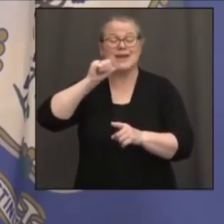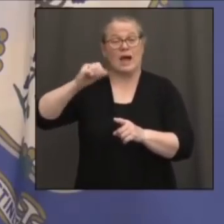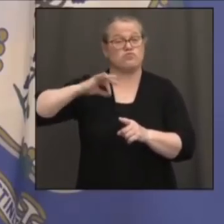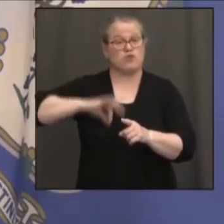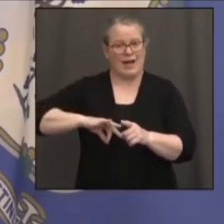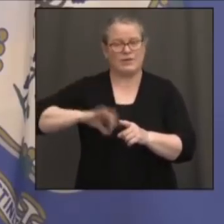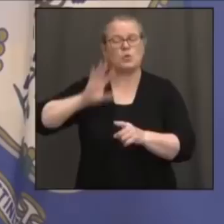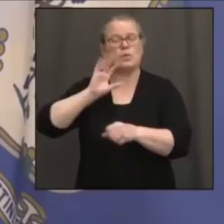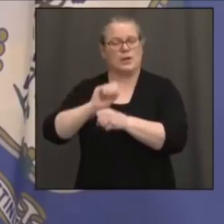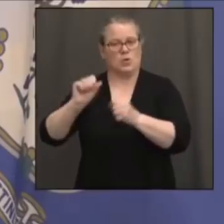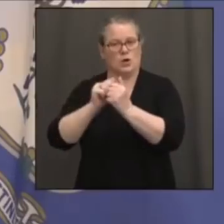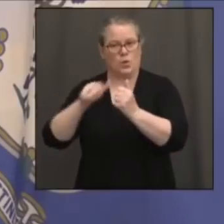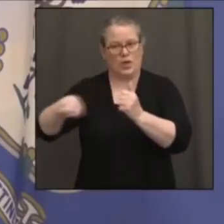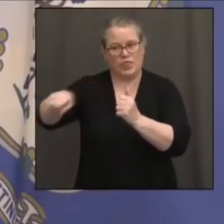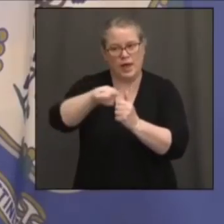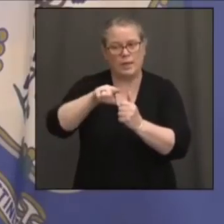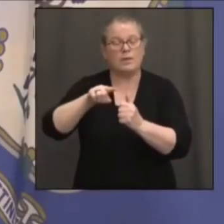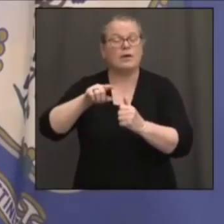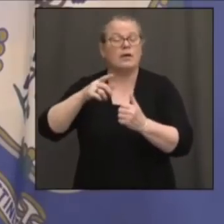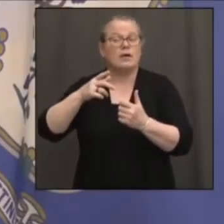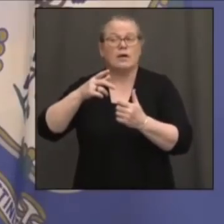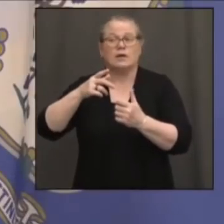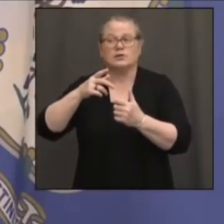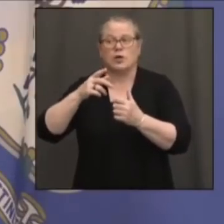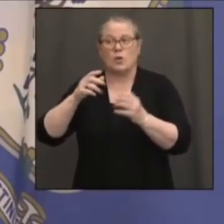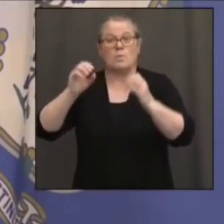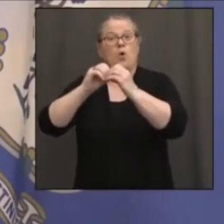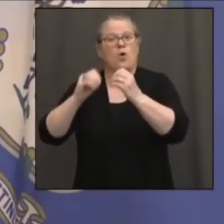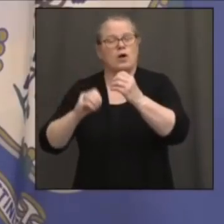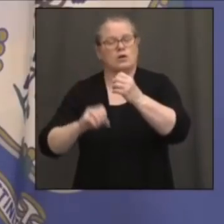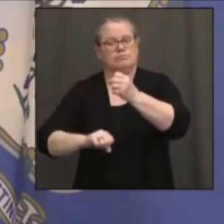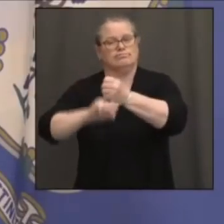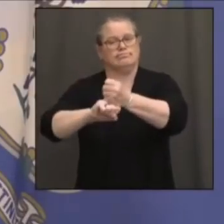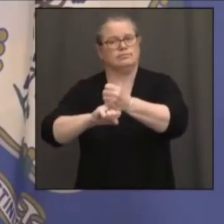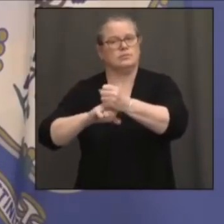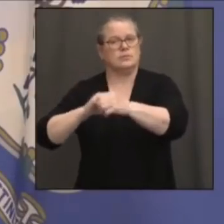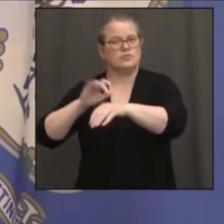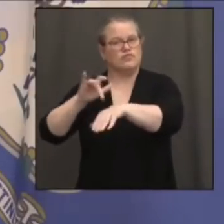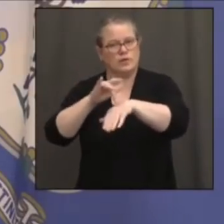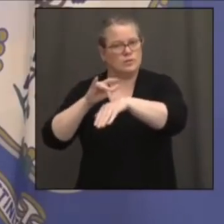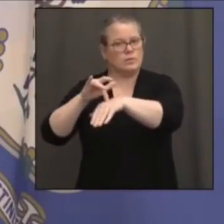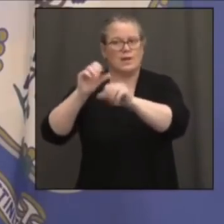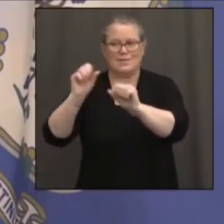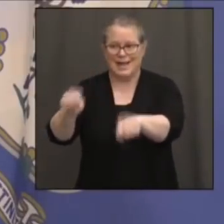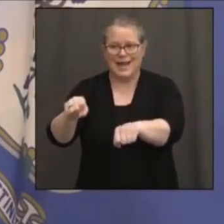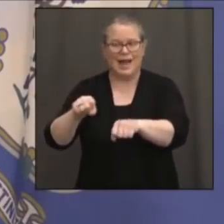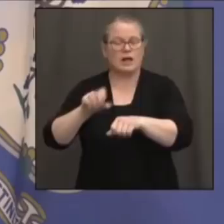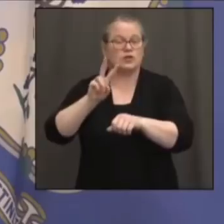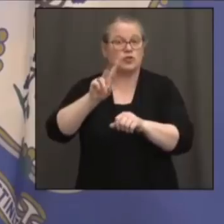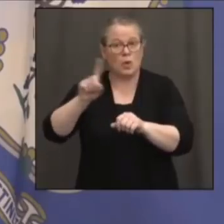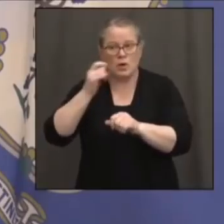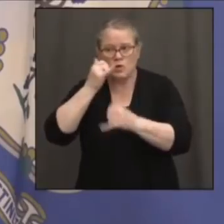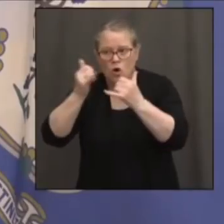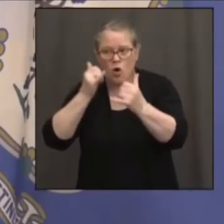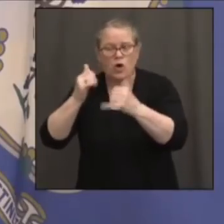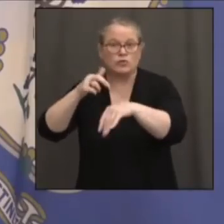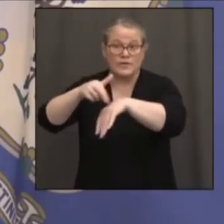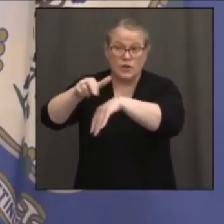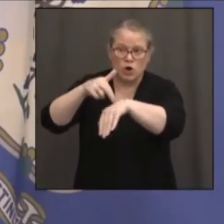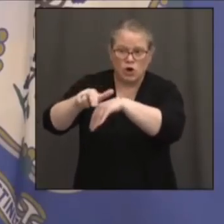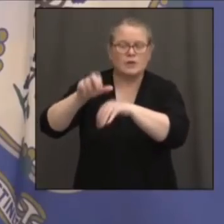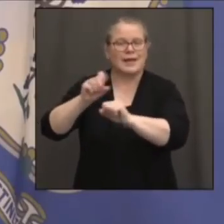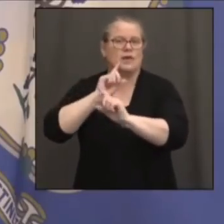they can respond to those calls on 211. They can respond to all the references that are coming in right now, and we